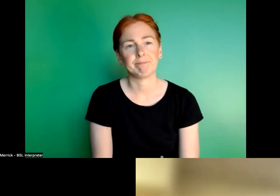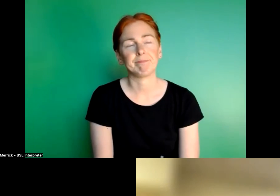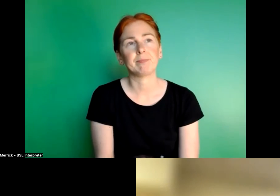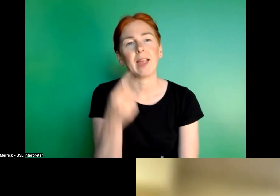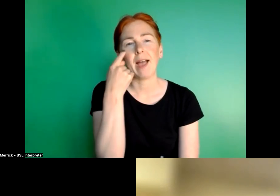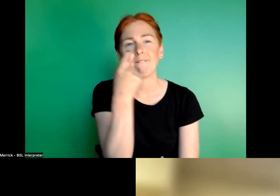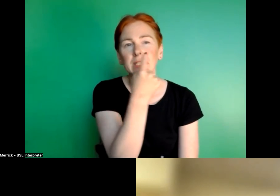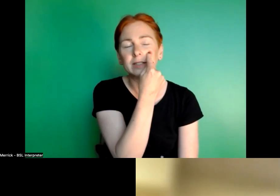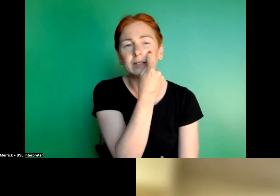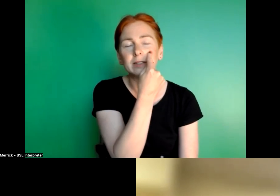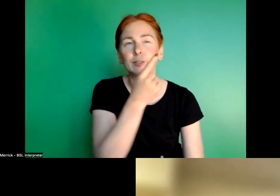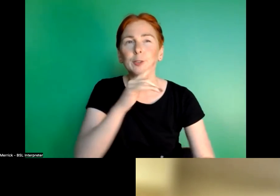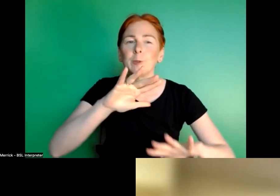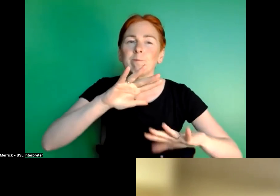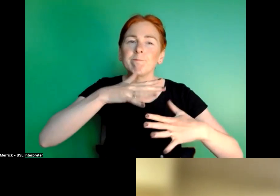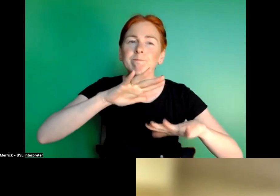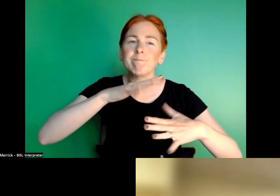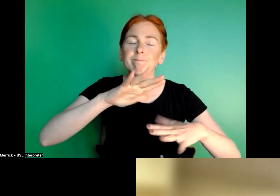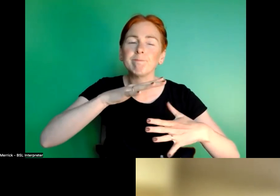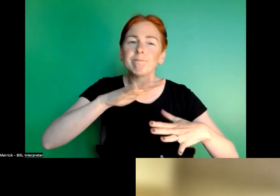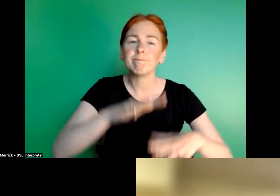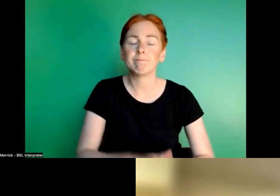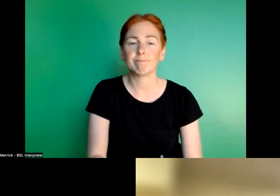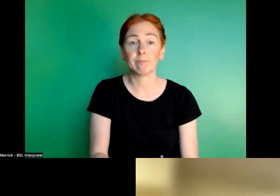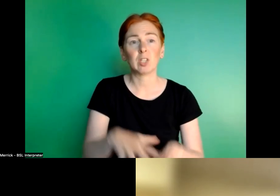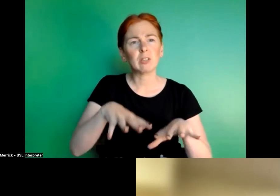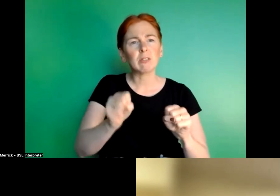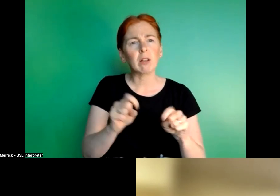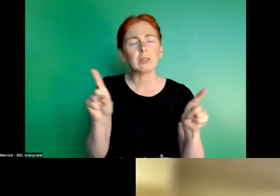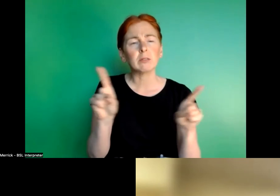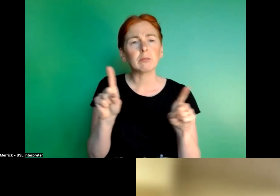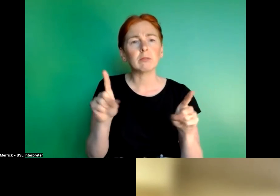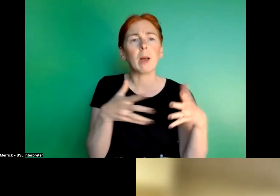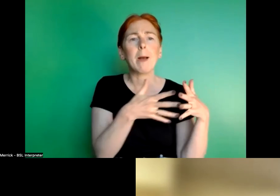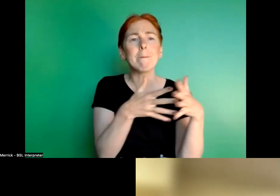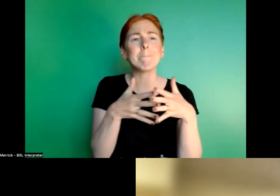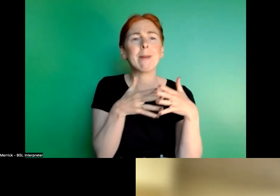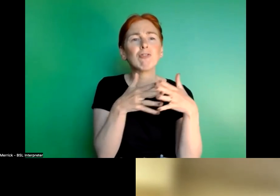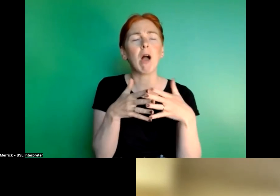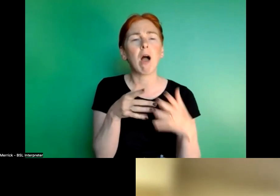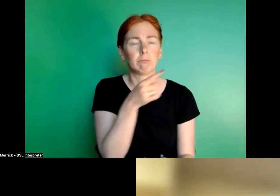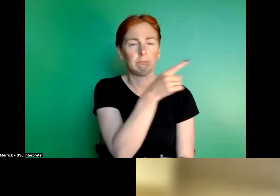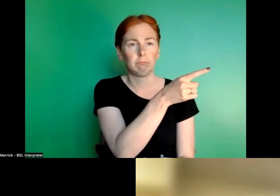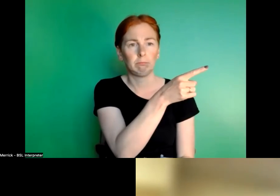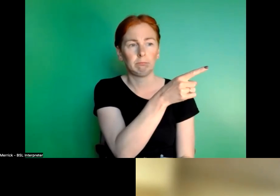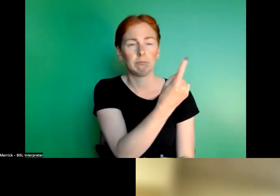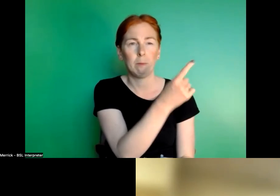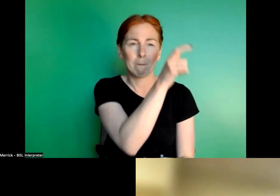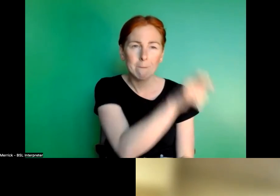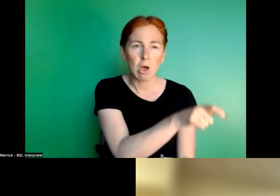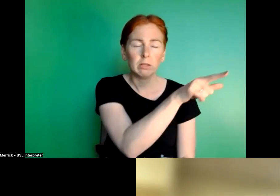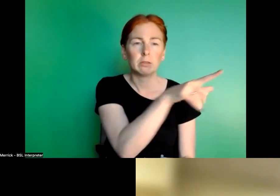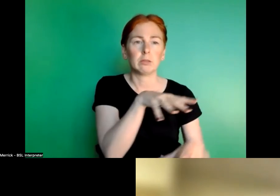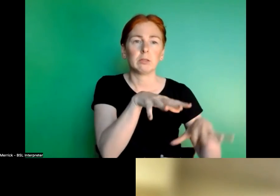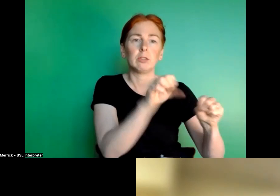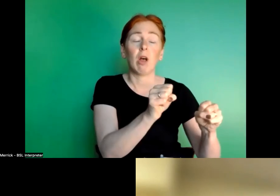States, who has been promulgating vitamin A, 15,000 international units. That's for